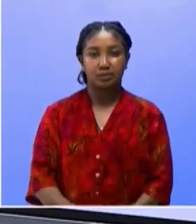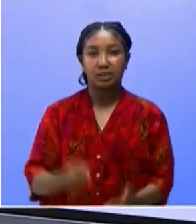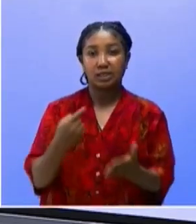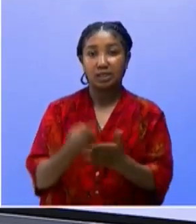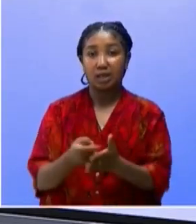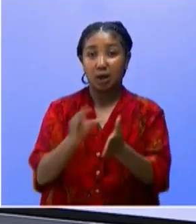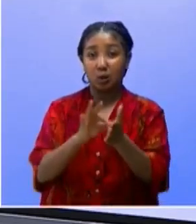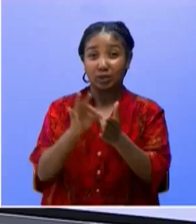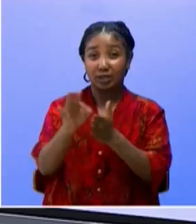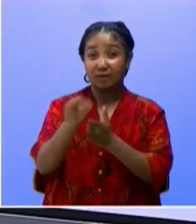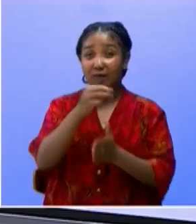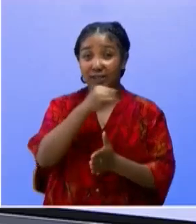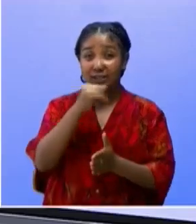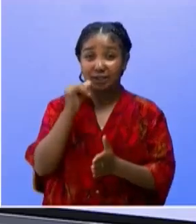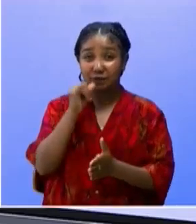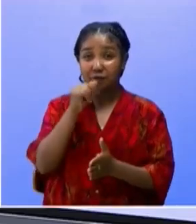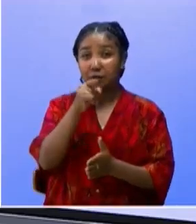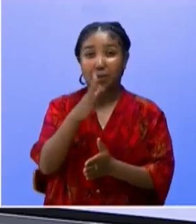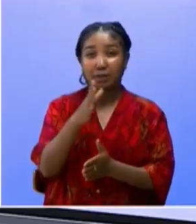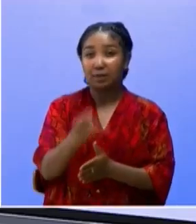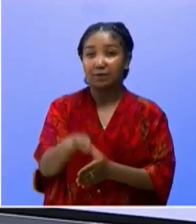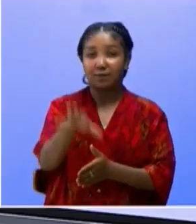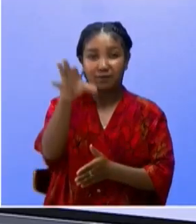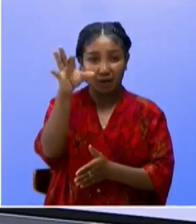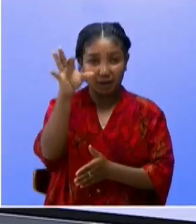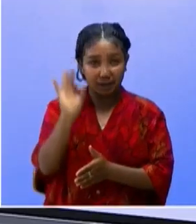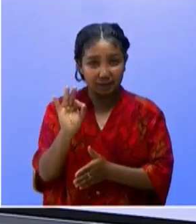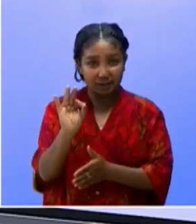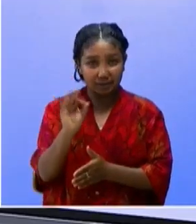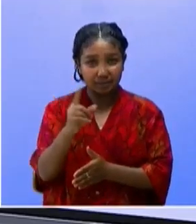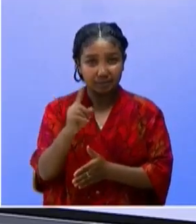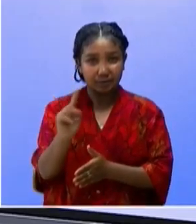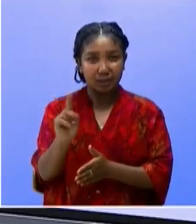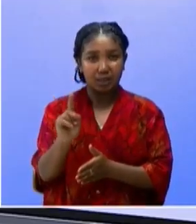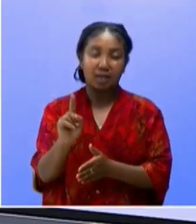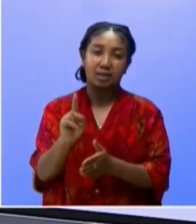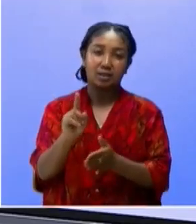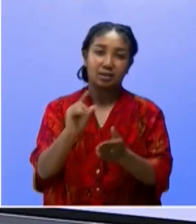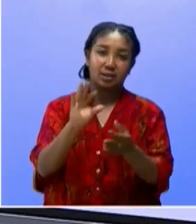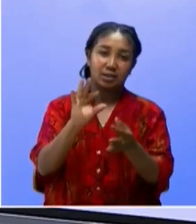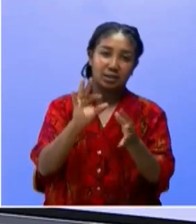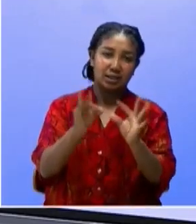under quantitative adjectives, you might find the indefinite